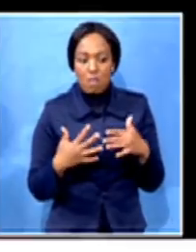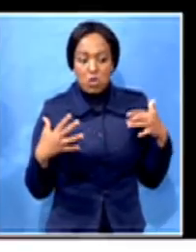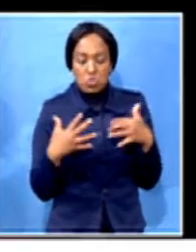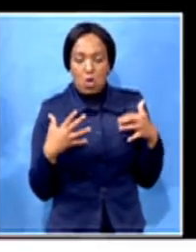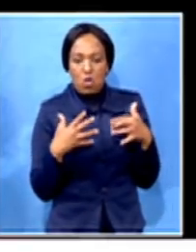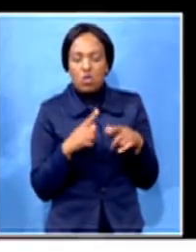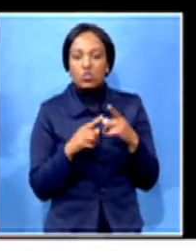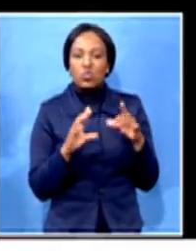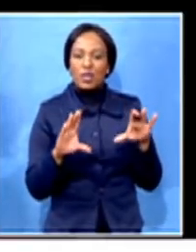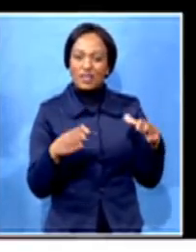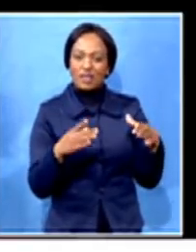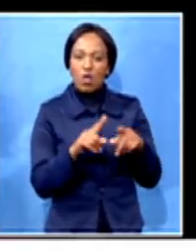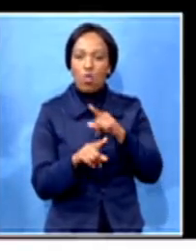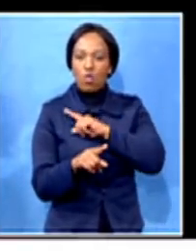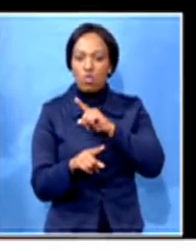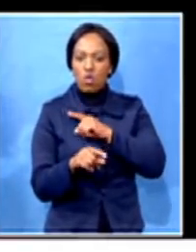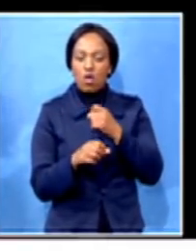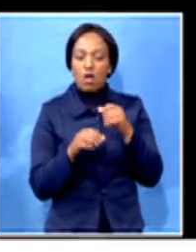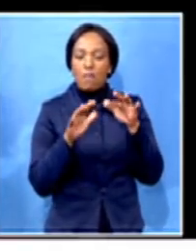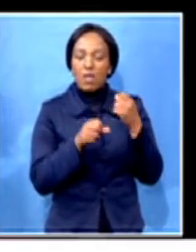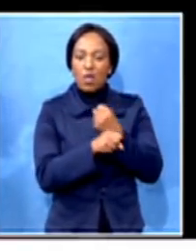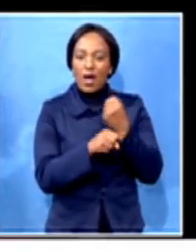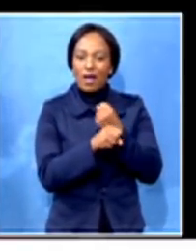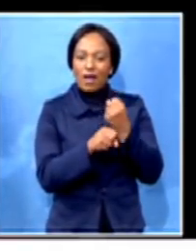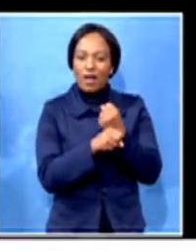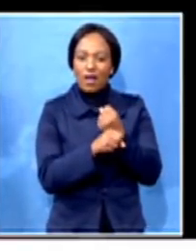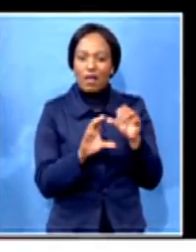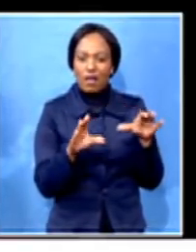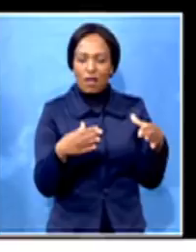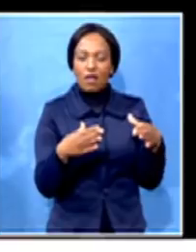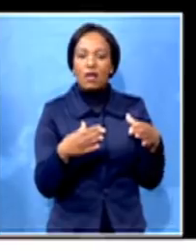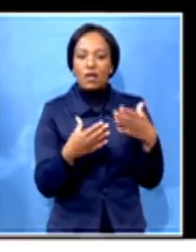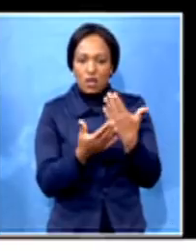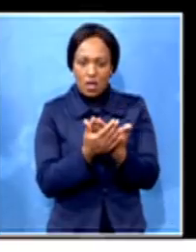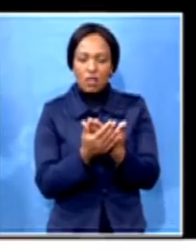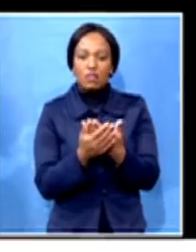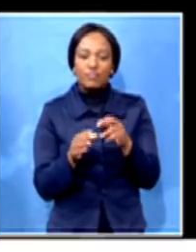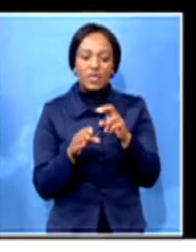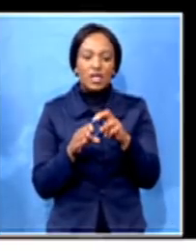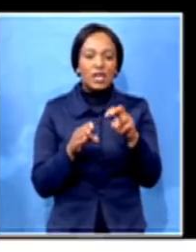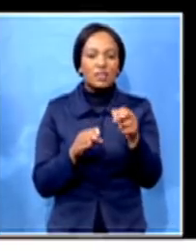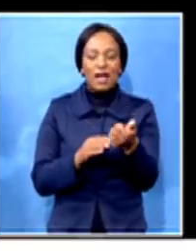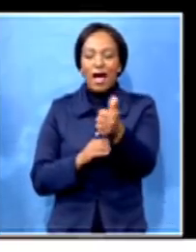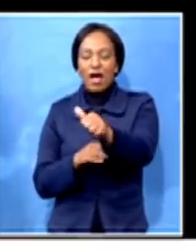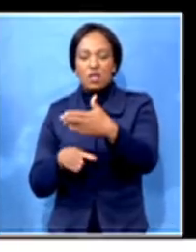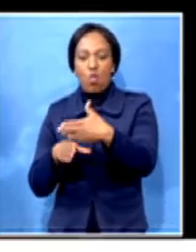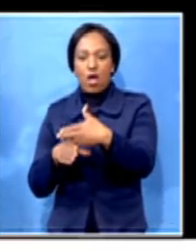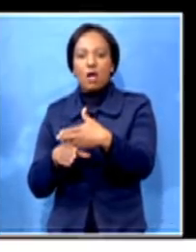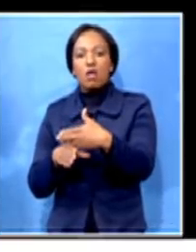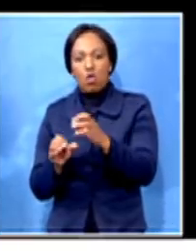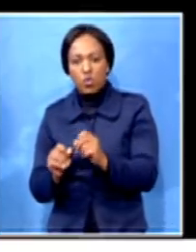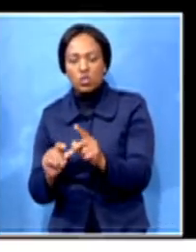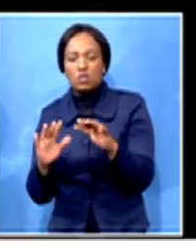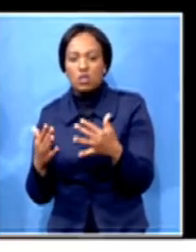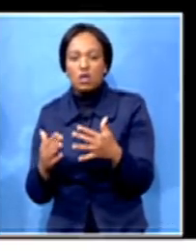to the sector, the people that work within the sector are able to transition into alternative job opportunities? And the ANC quite